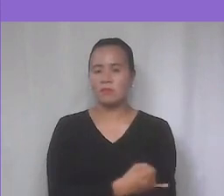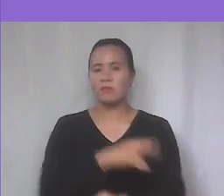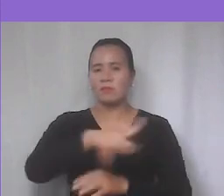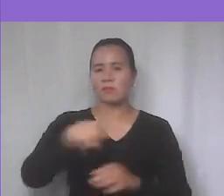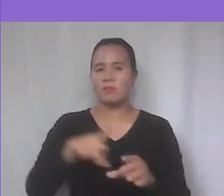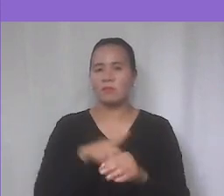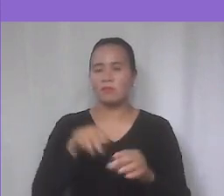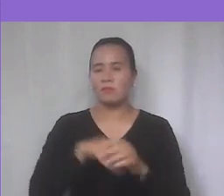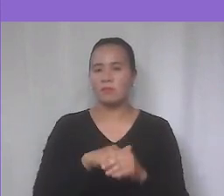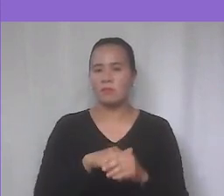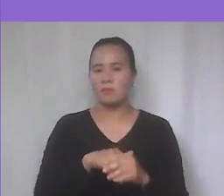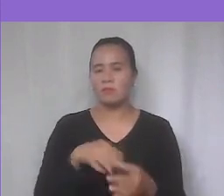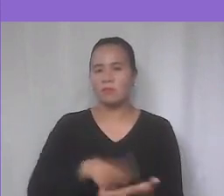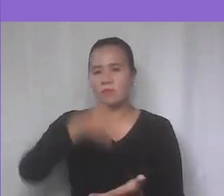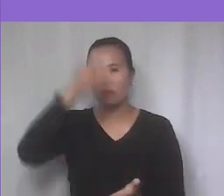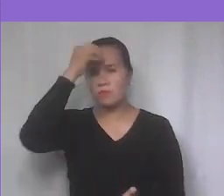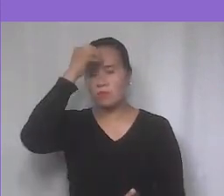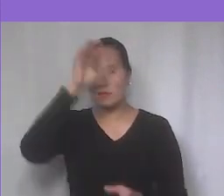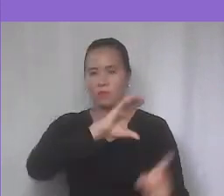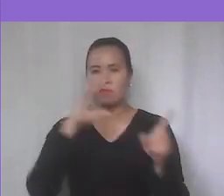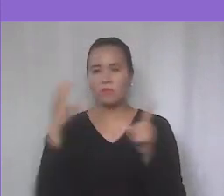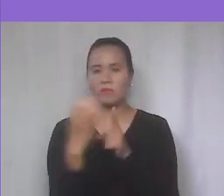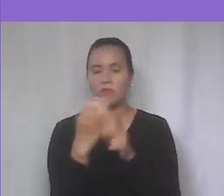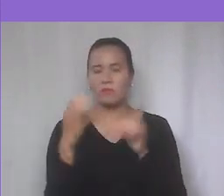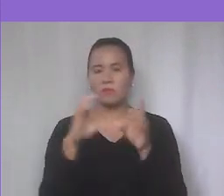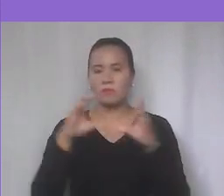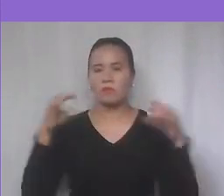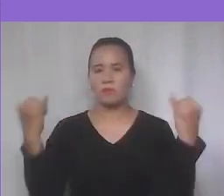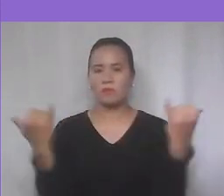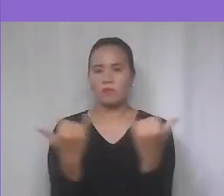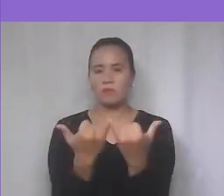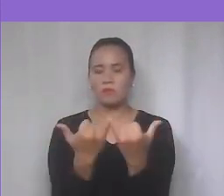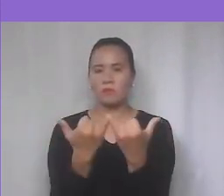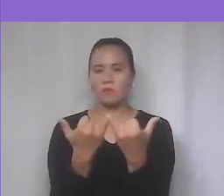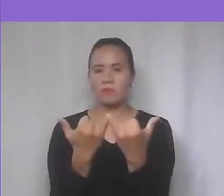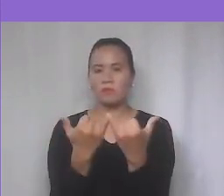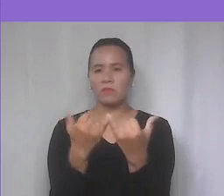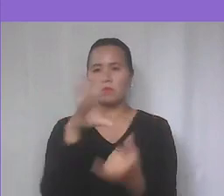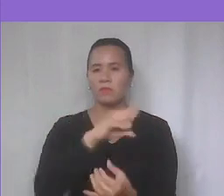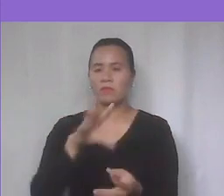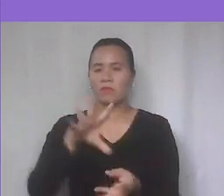and communities, and totally